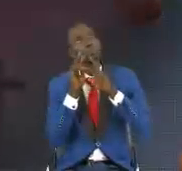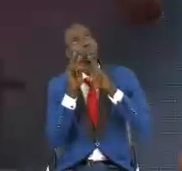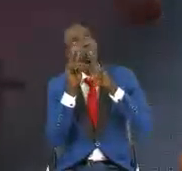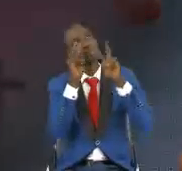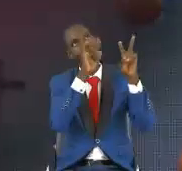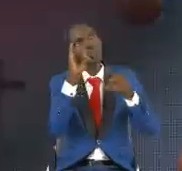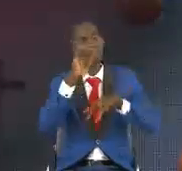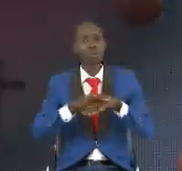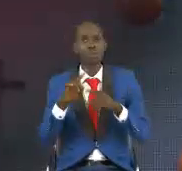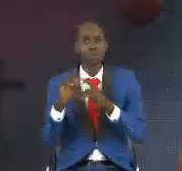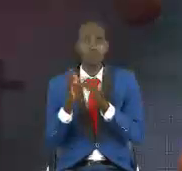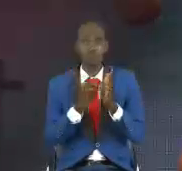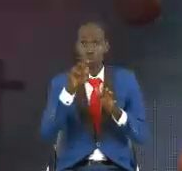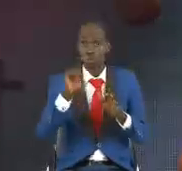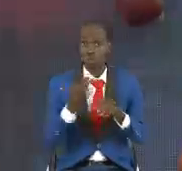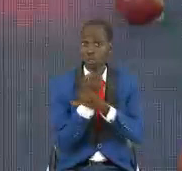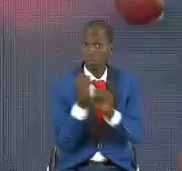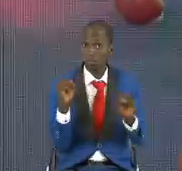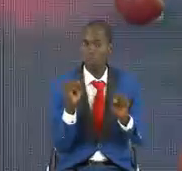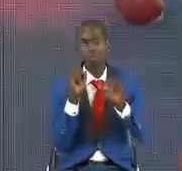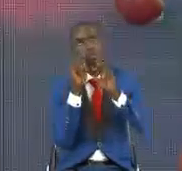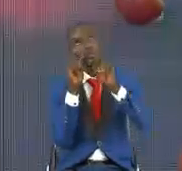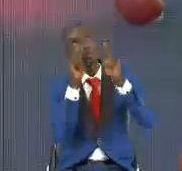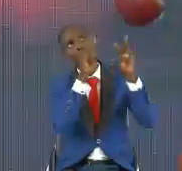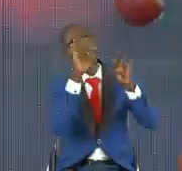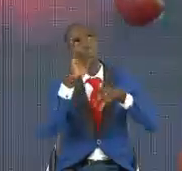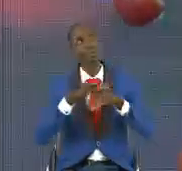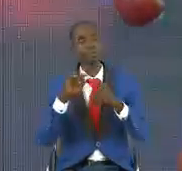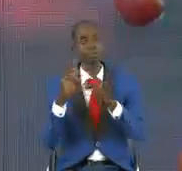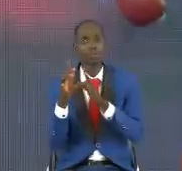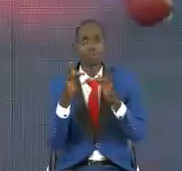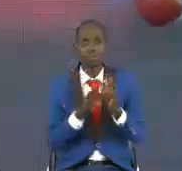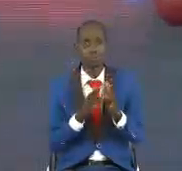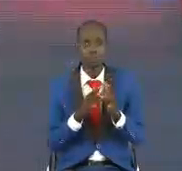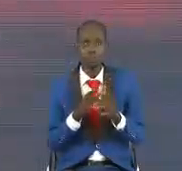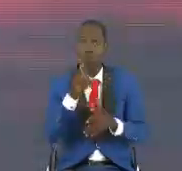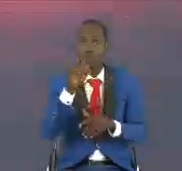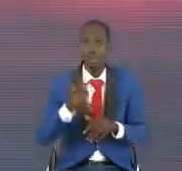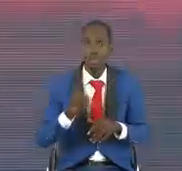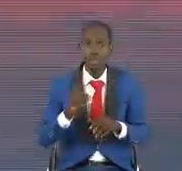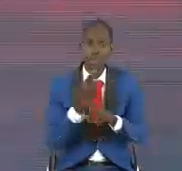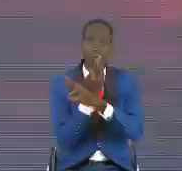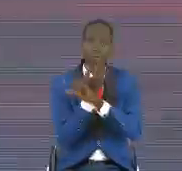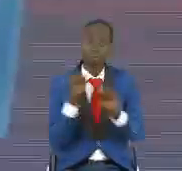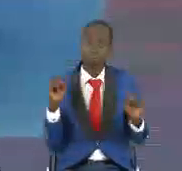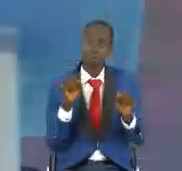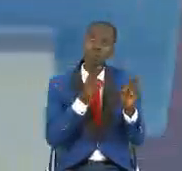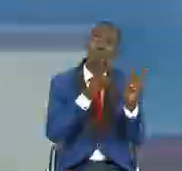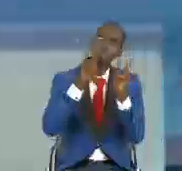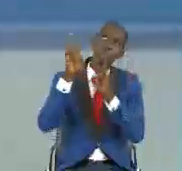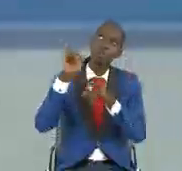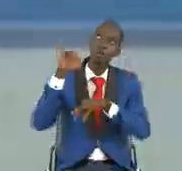Jesus, you need salvation. Looking unto Jesus, you need redemption. Looking